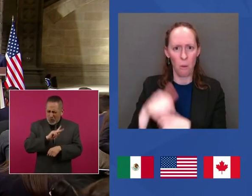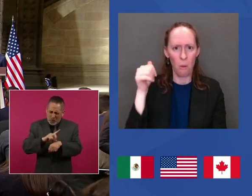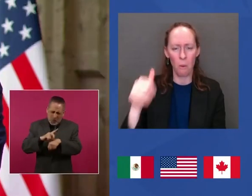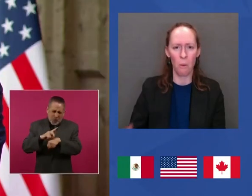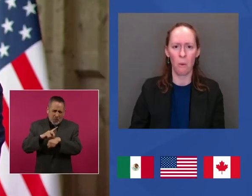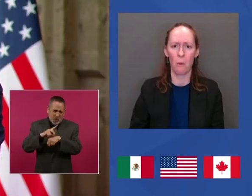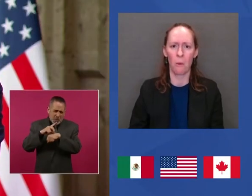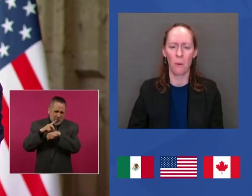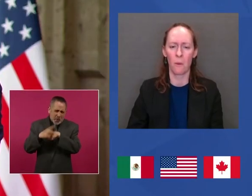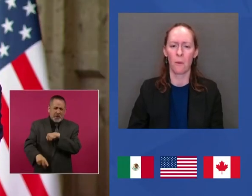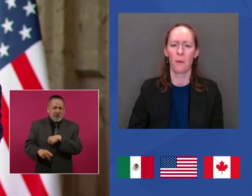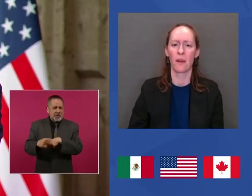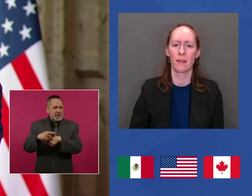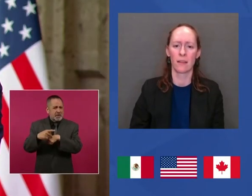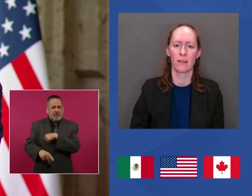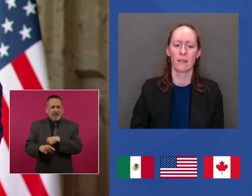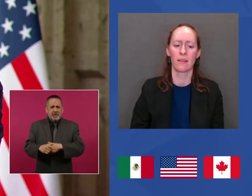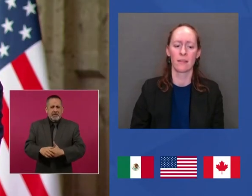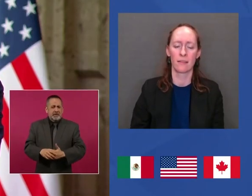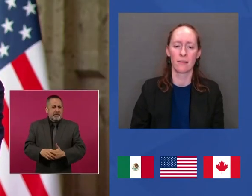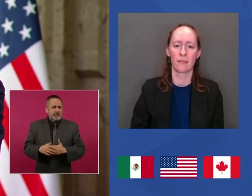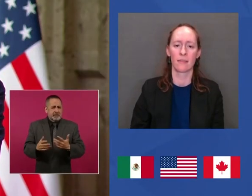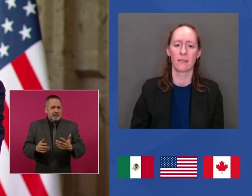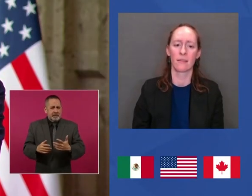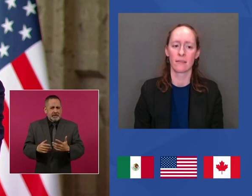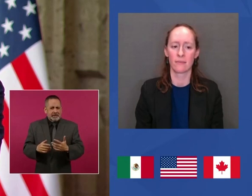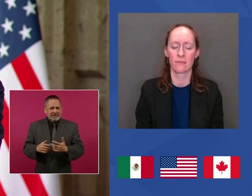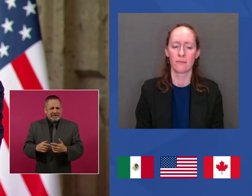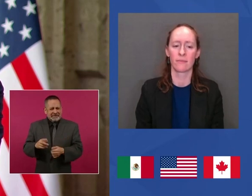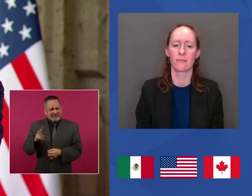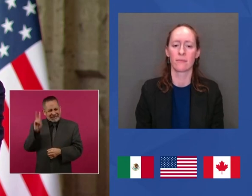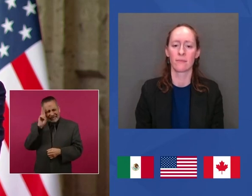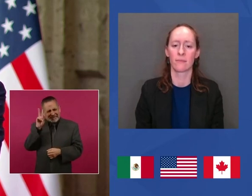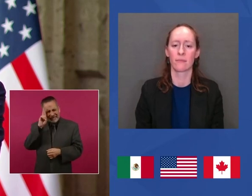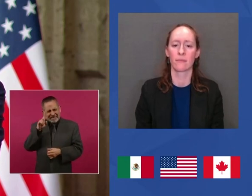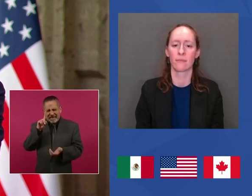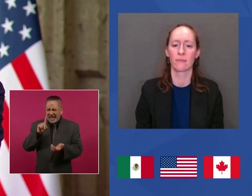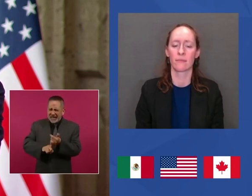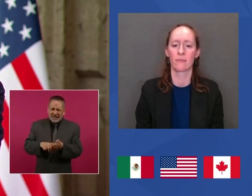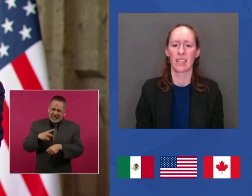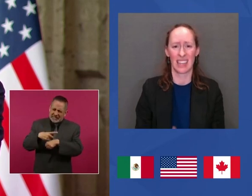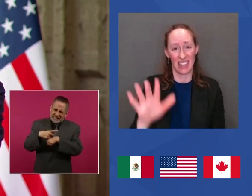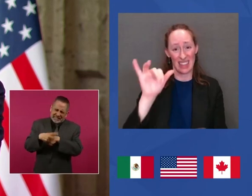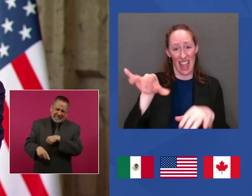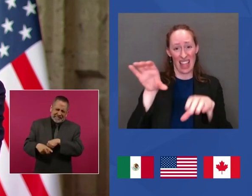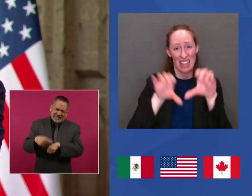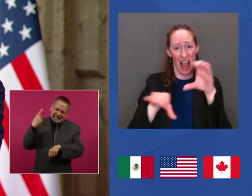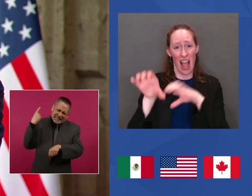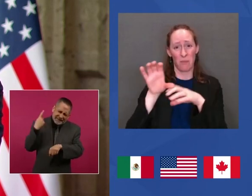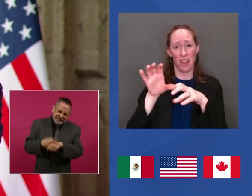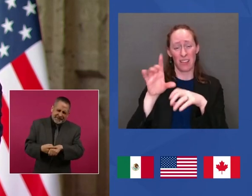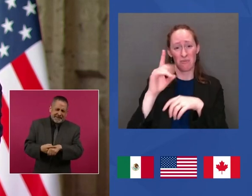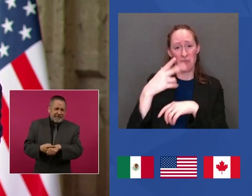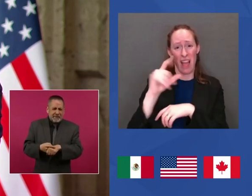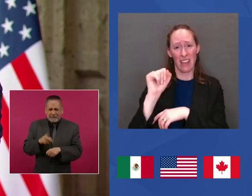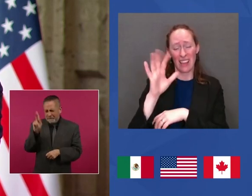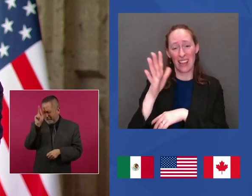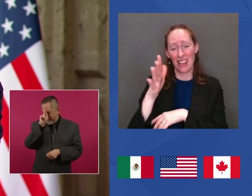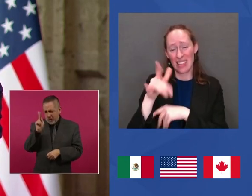some of the most dangerous type of substance and very harmful for people